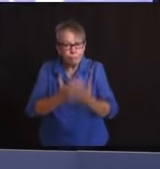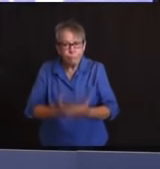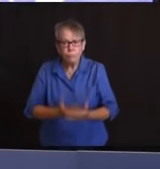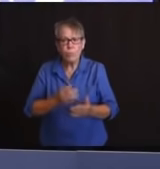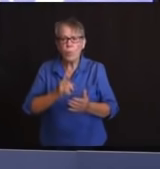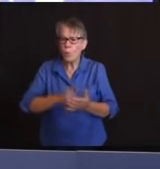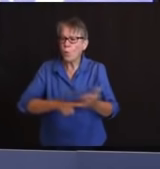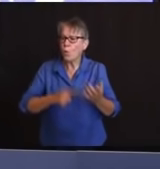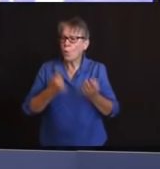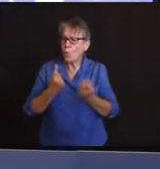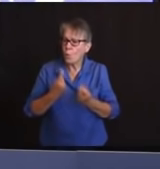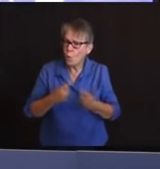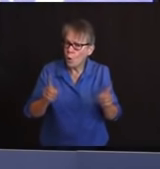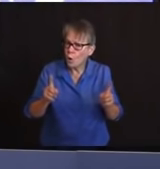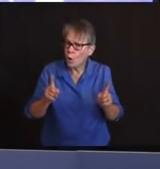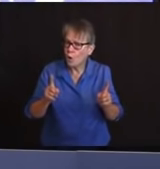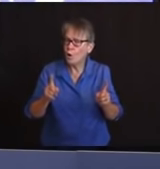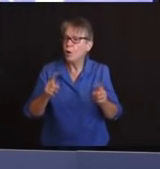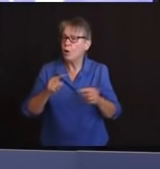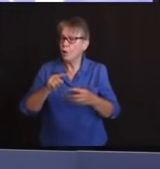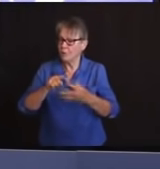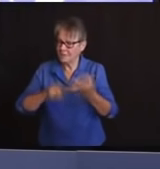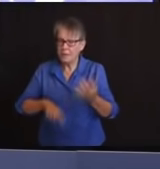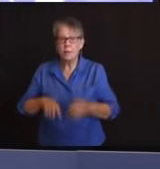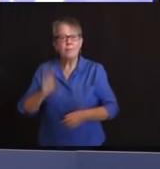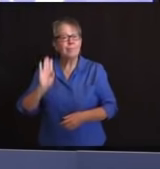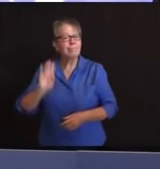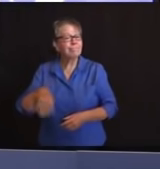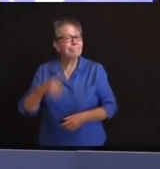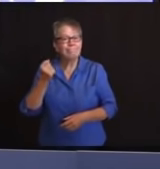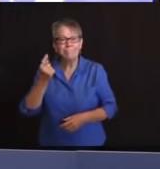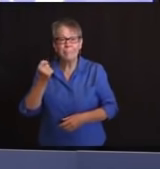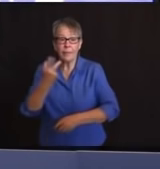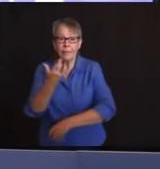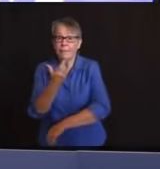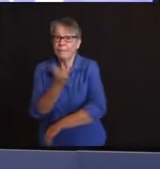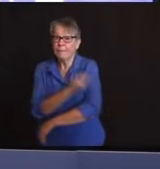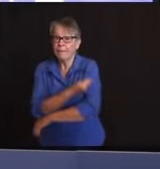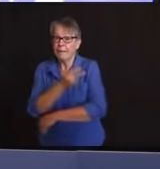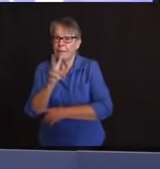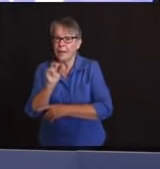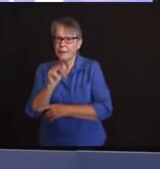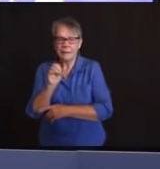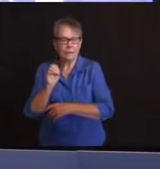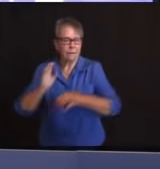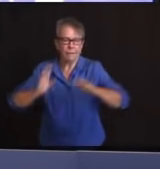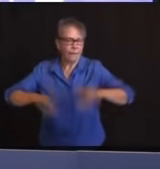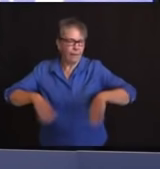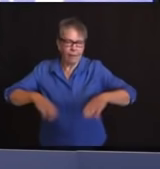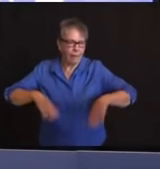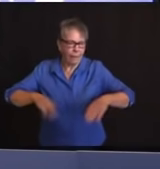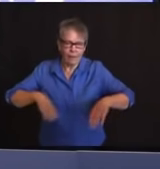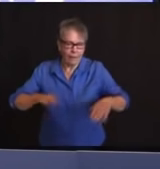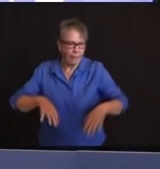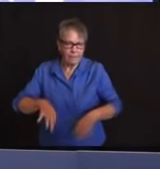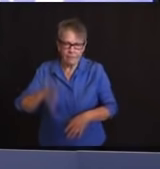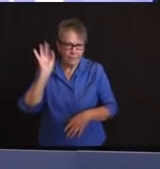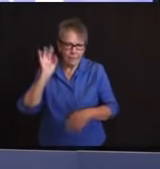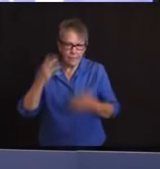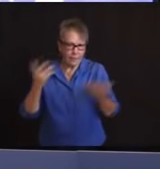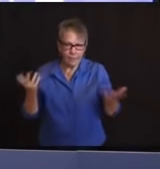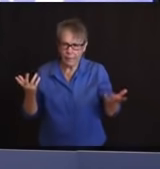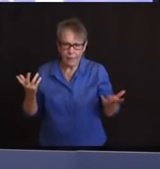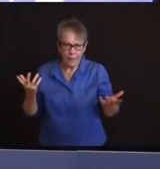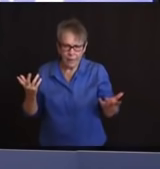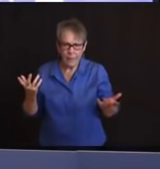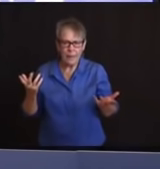against diseases such as polio, measles, mumps, and more recently used to treat SARS and Ebola patients. For